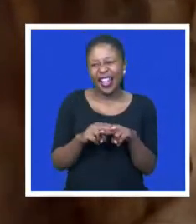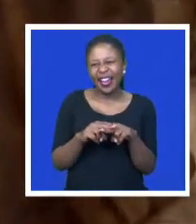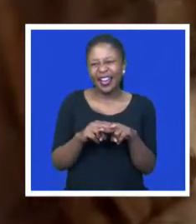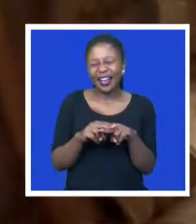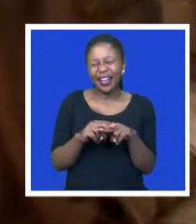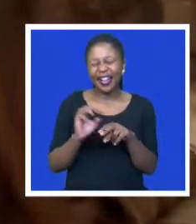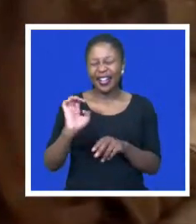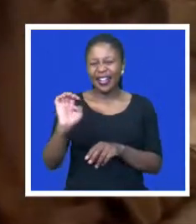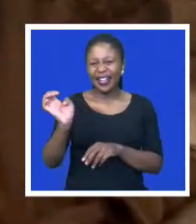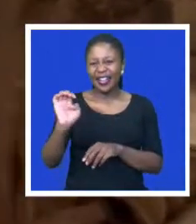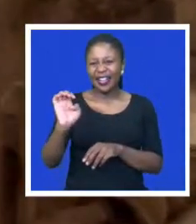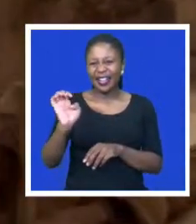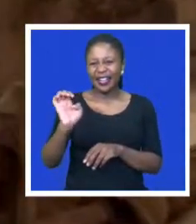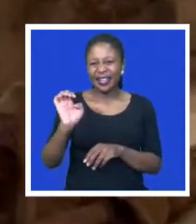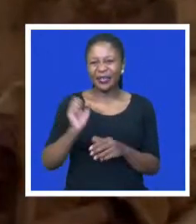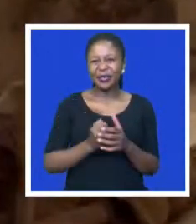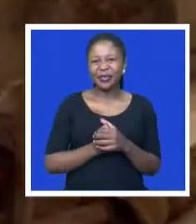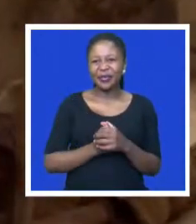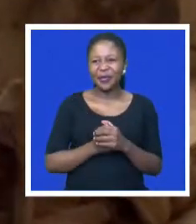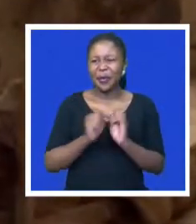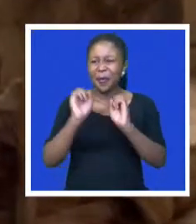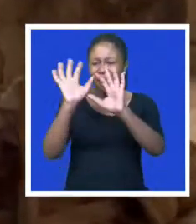Blessed art thou among women.